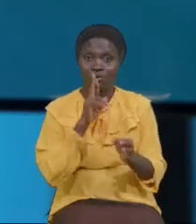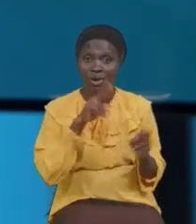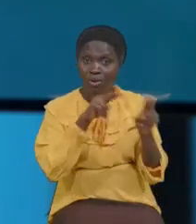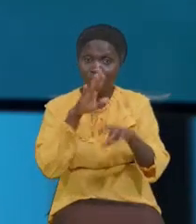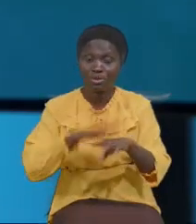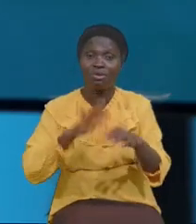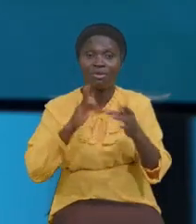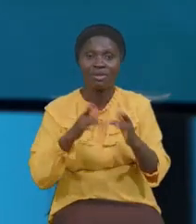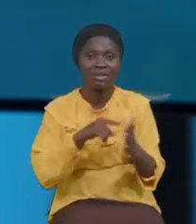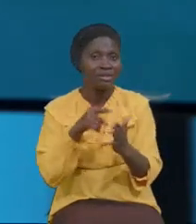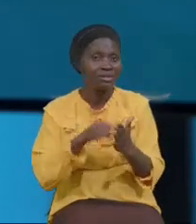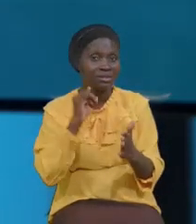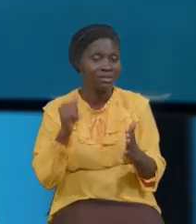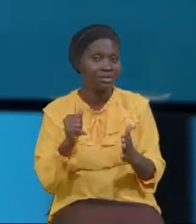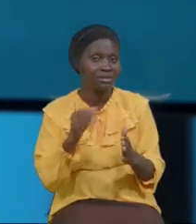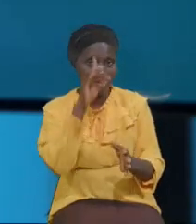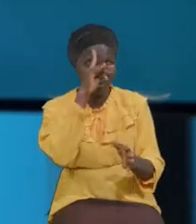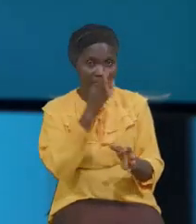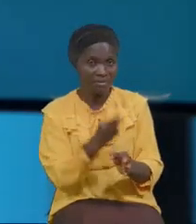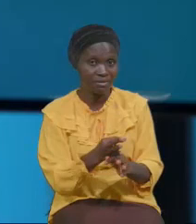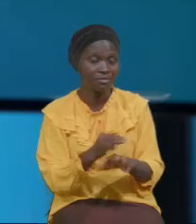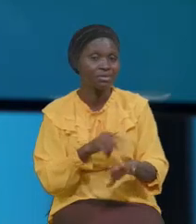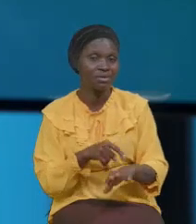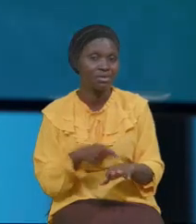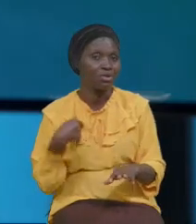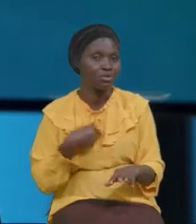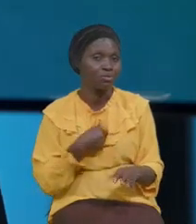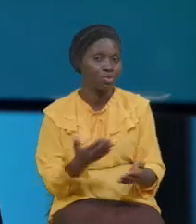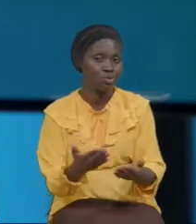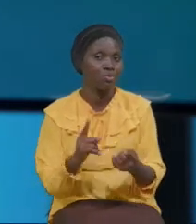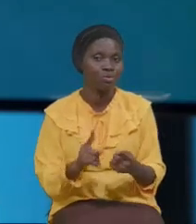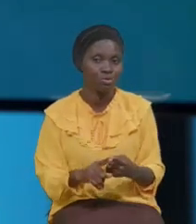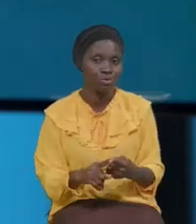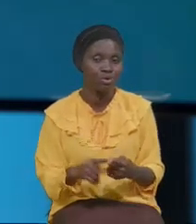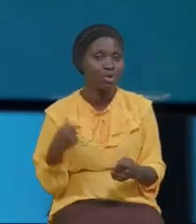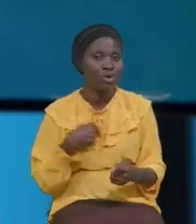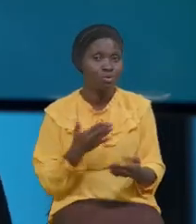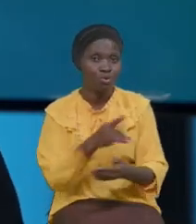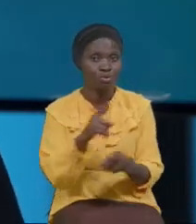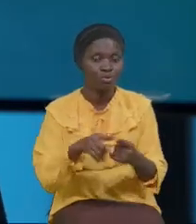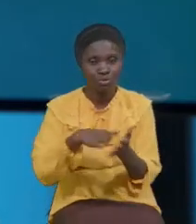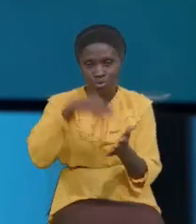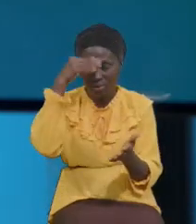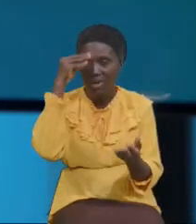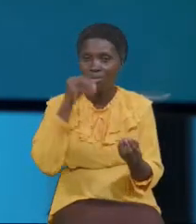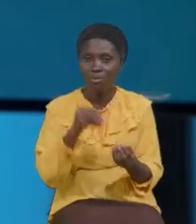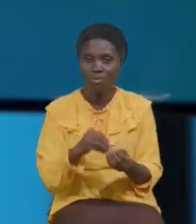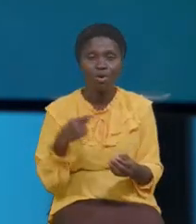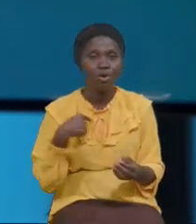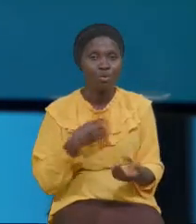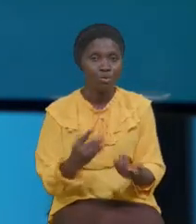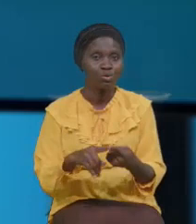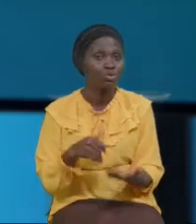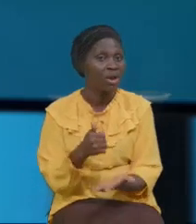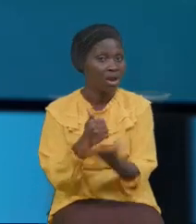a critical moment. We want to follow up with you. We want you to learn more. We want to motivate you more. We